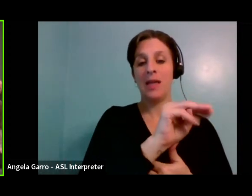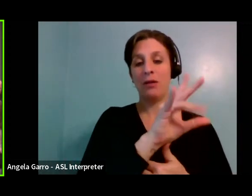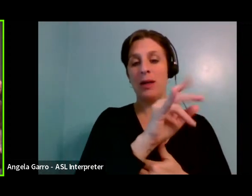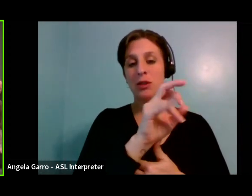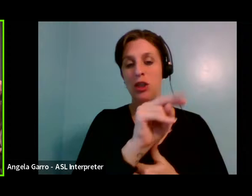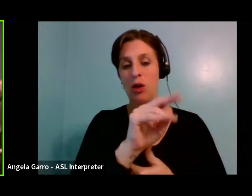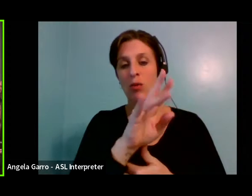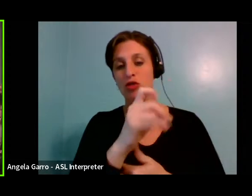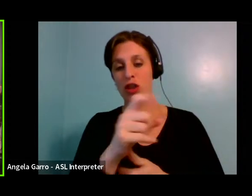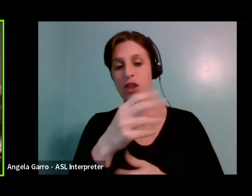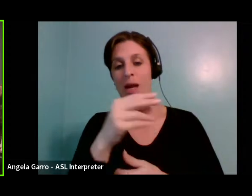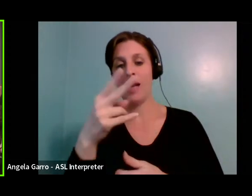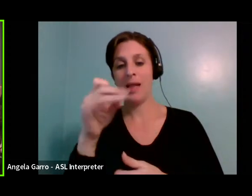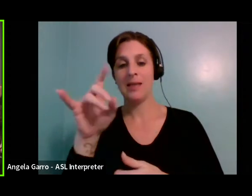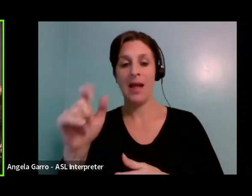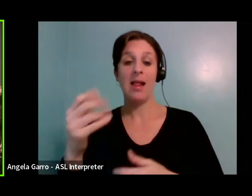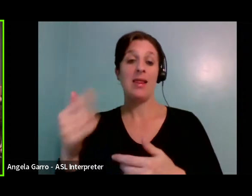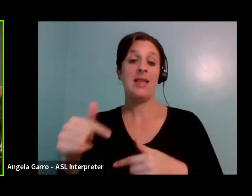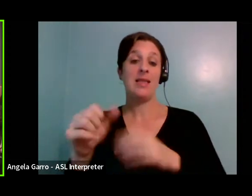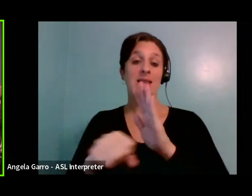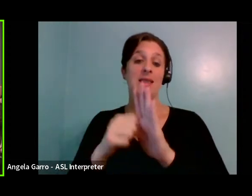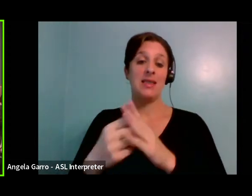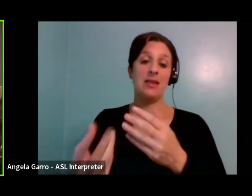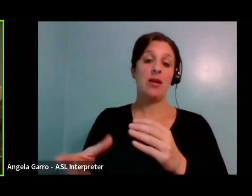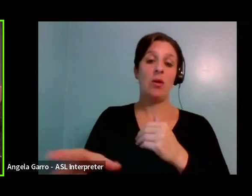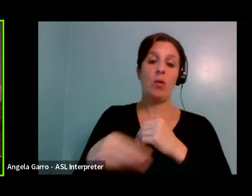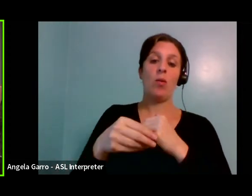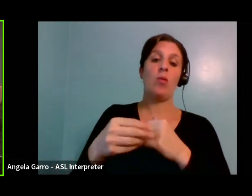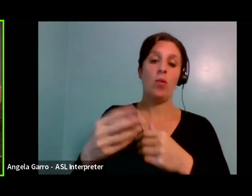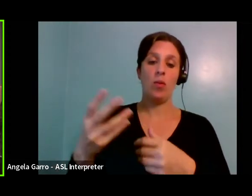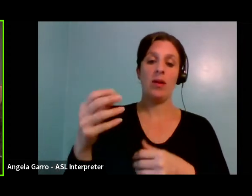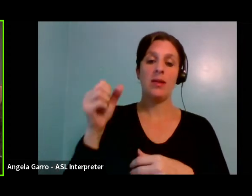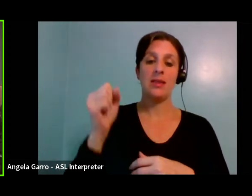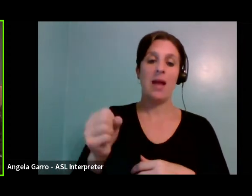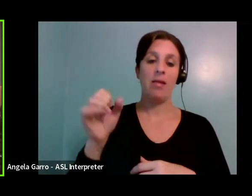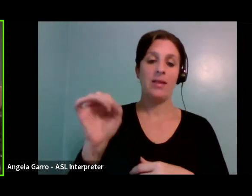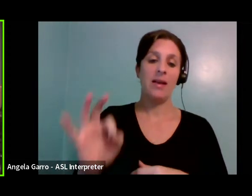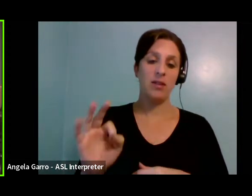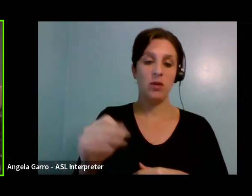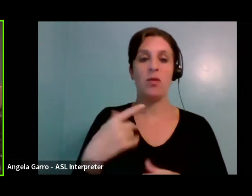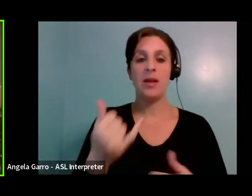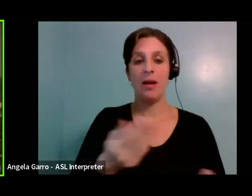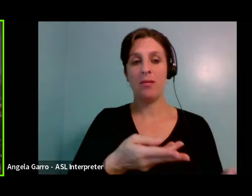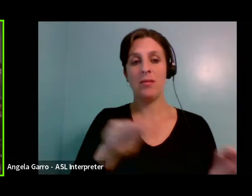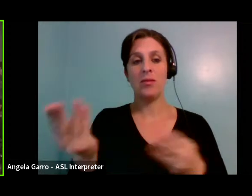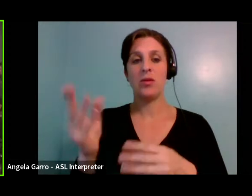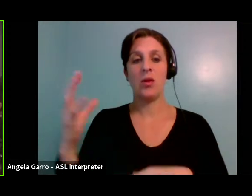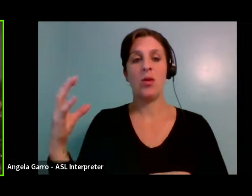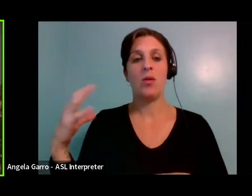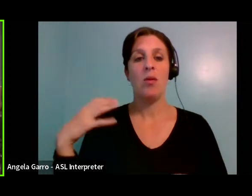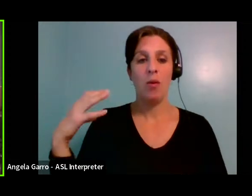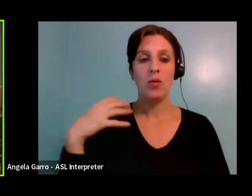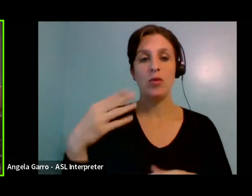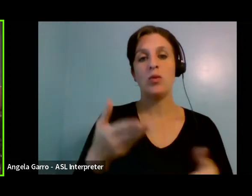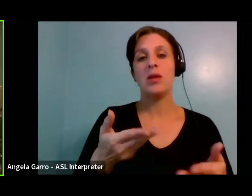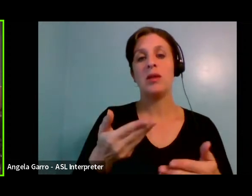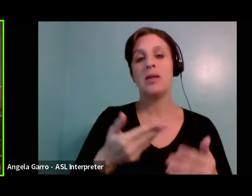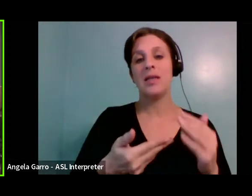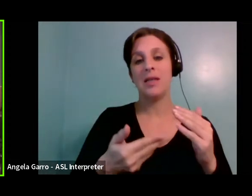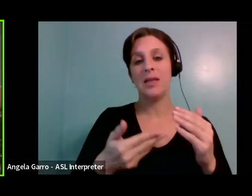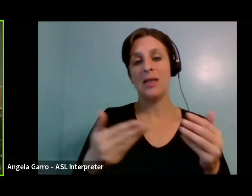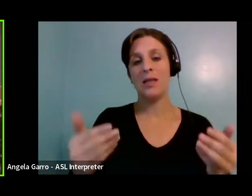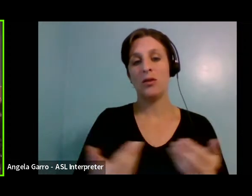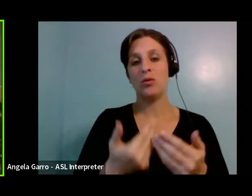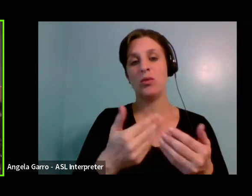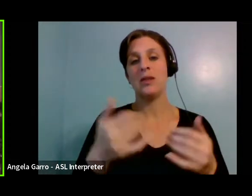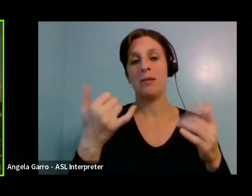season, they've expanded to include South San Francisco. With that, I'll turn it over to the coaches to introduce the players you have with you